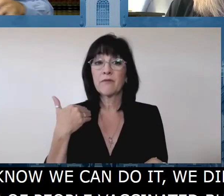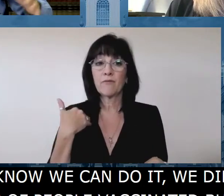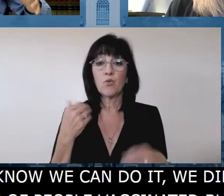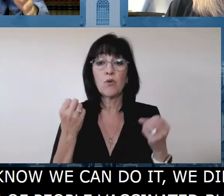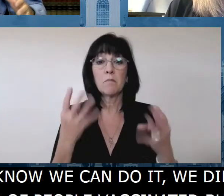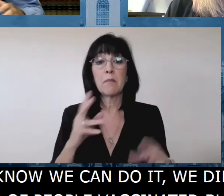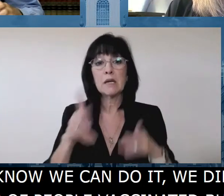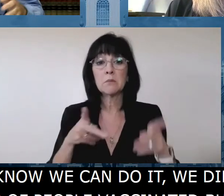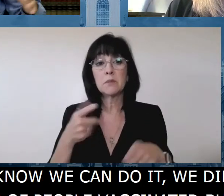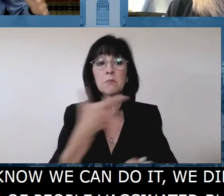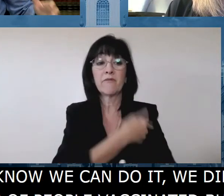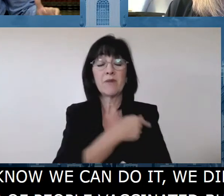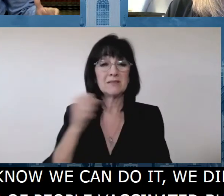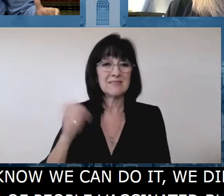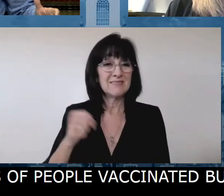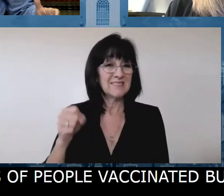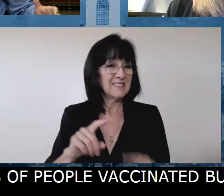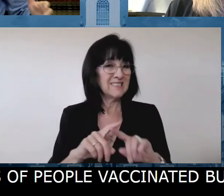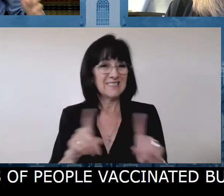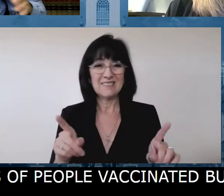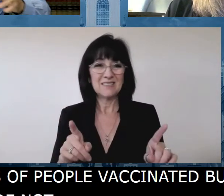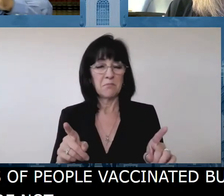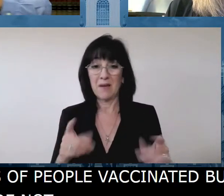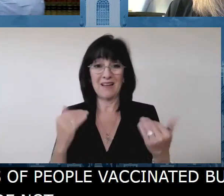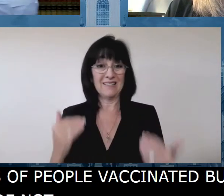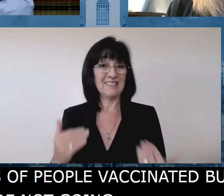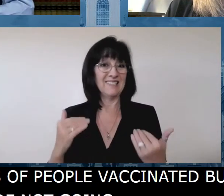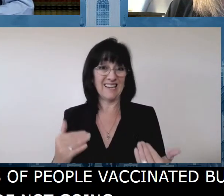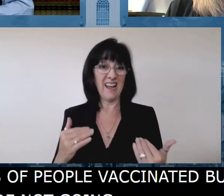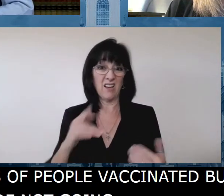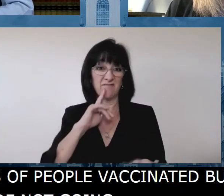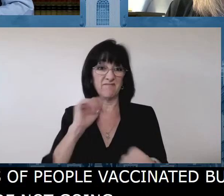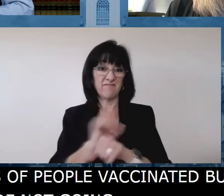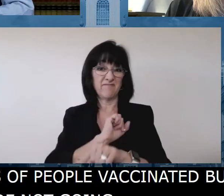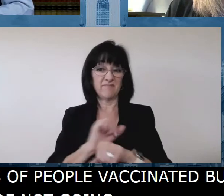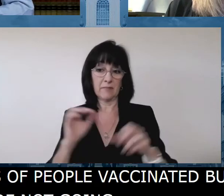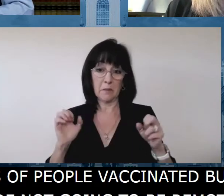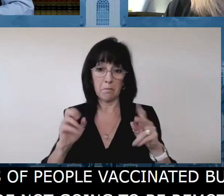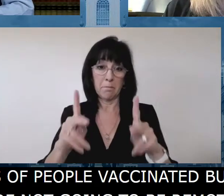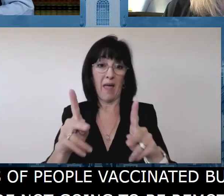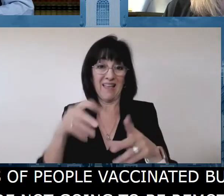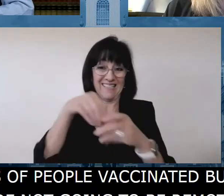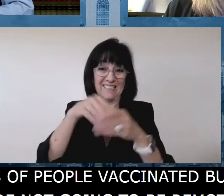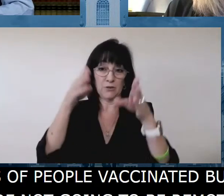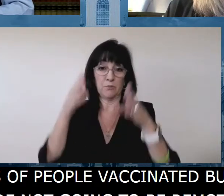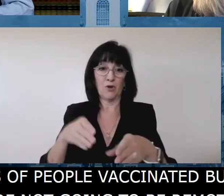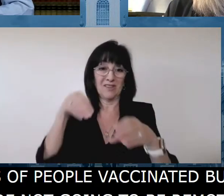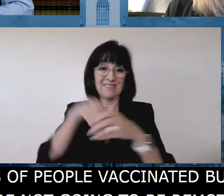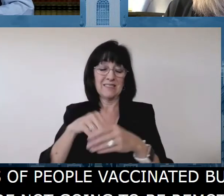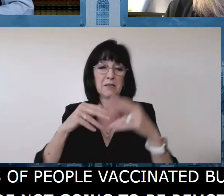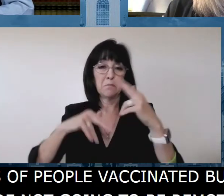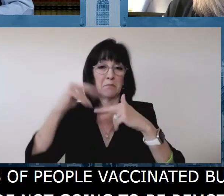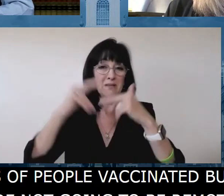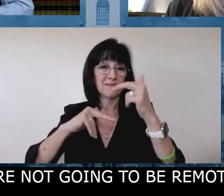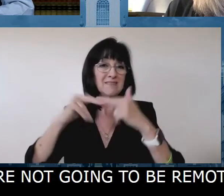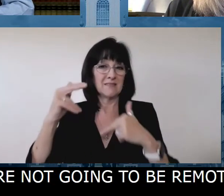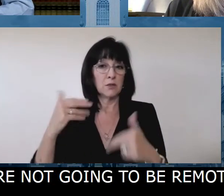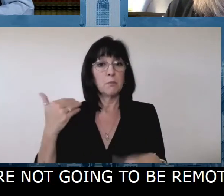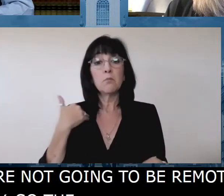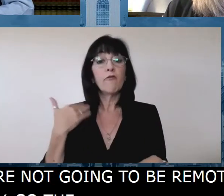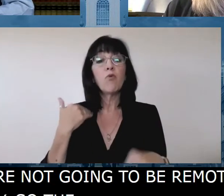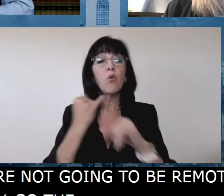also, we're not going to be remote there, and so we need to do it safely. So the question is